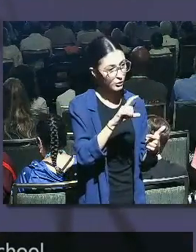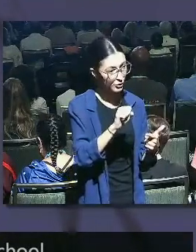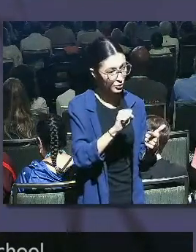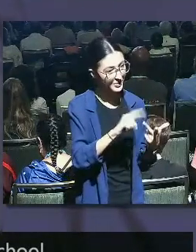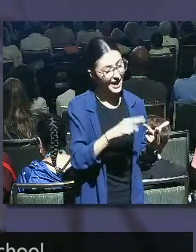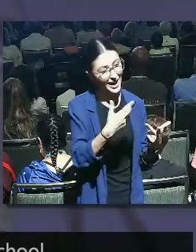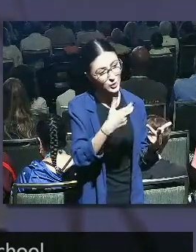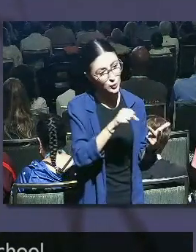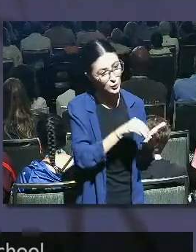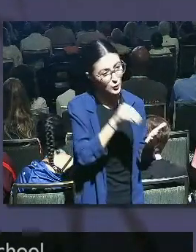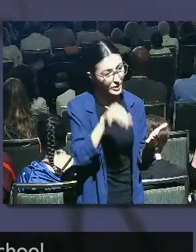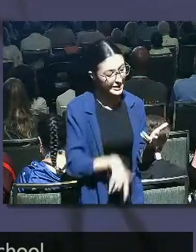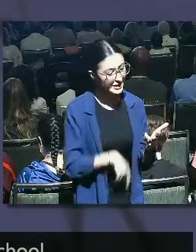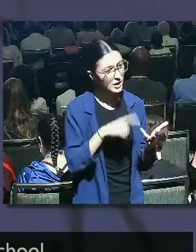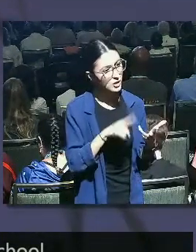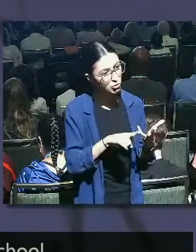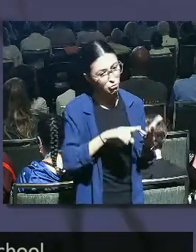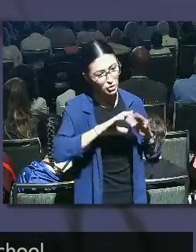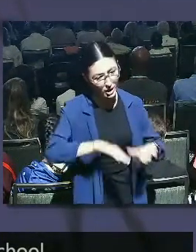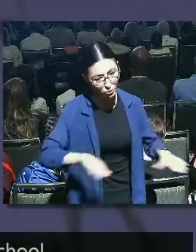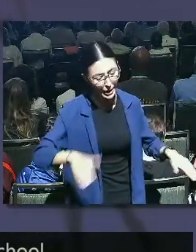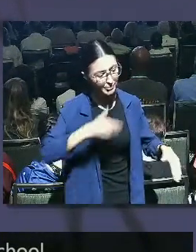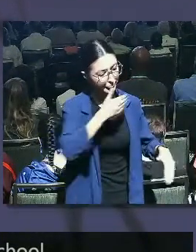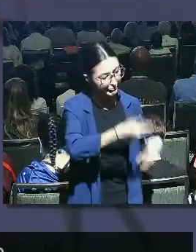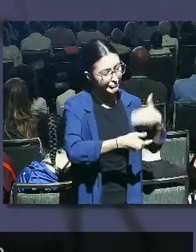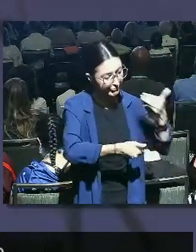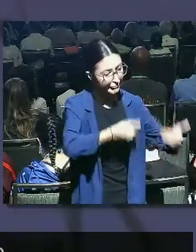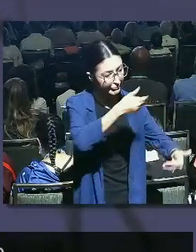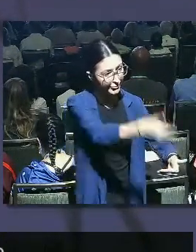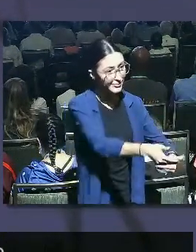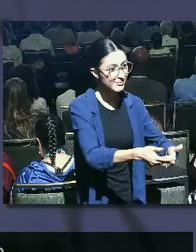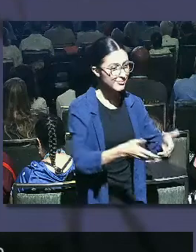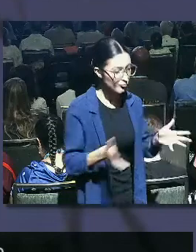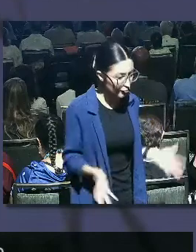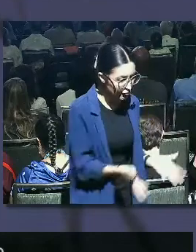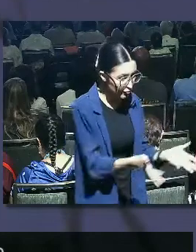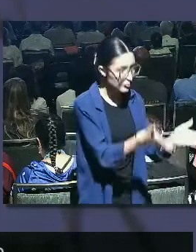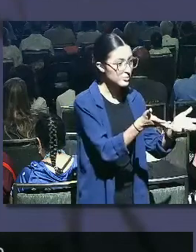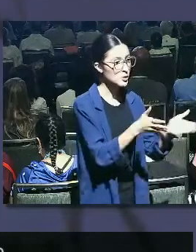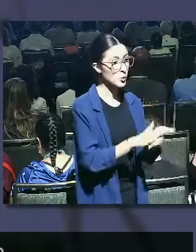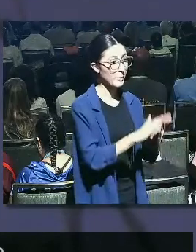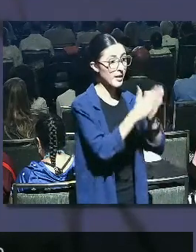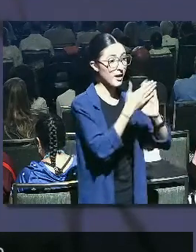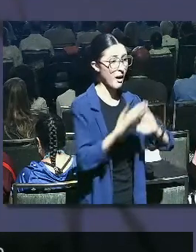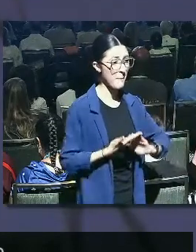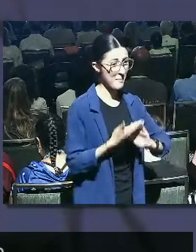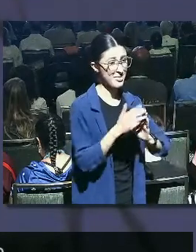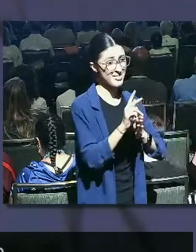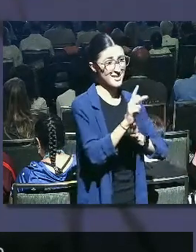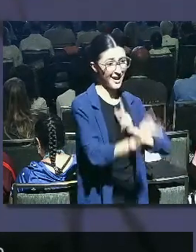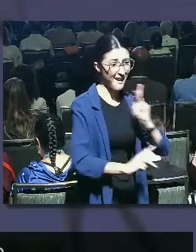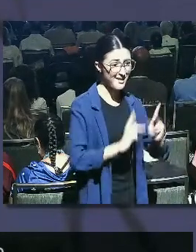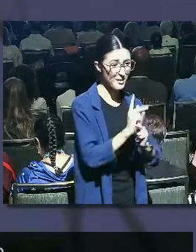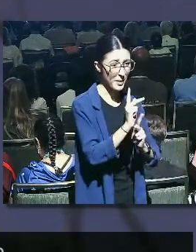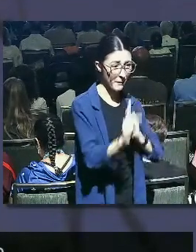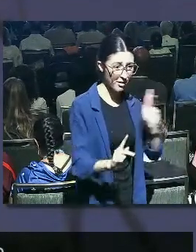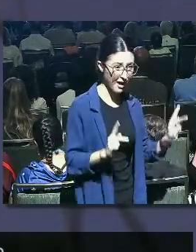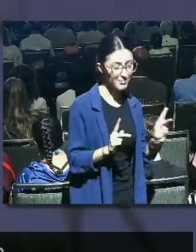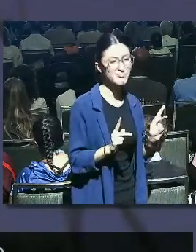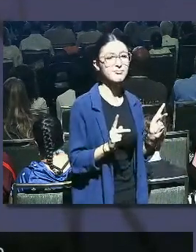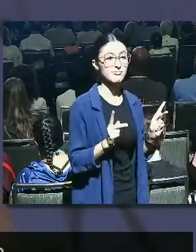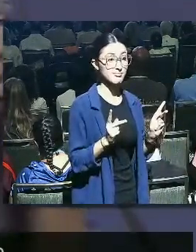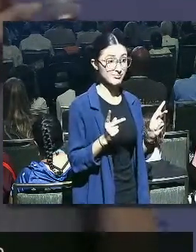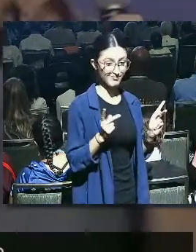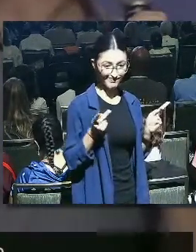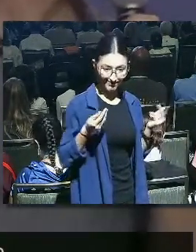children's children, into the kinds of people that bring shalom wherever they go.